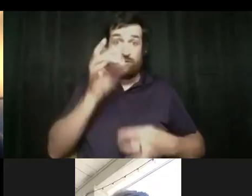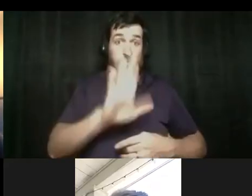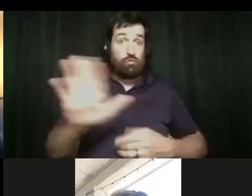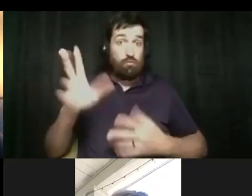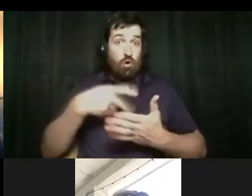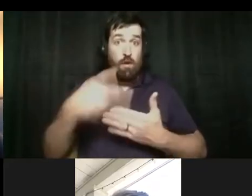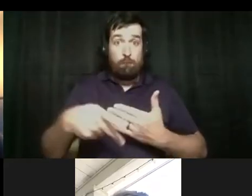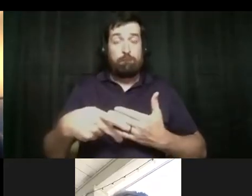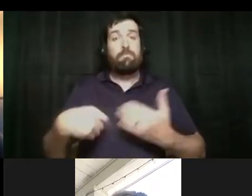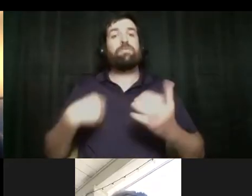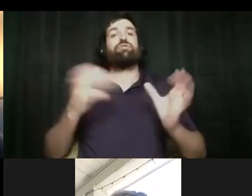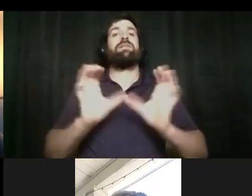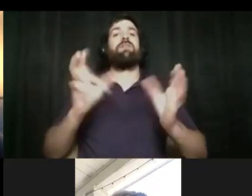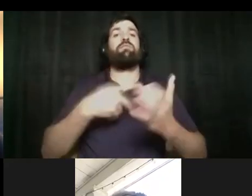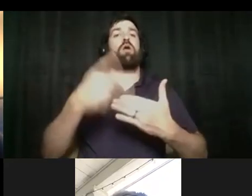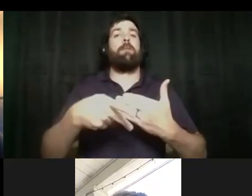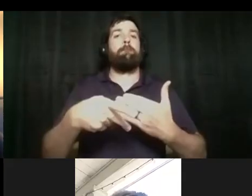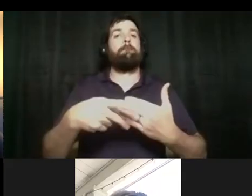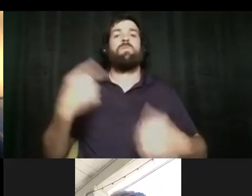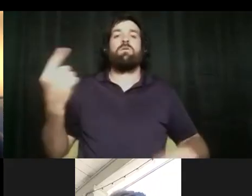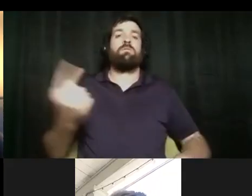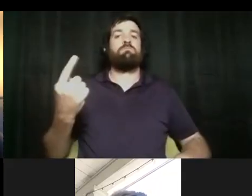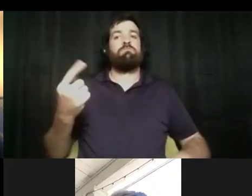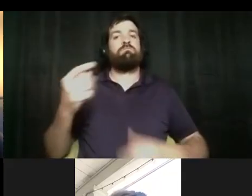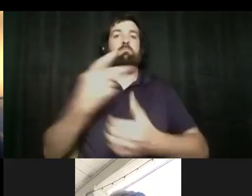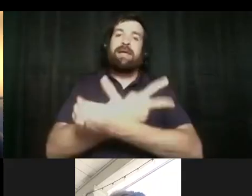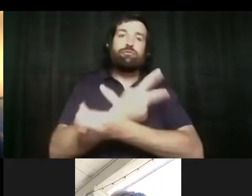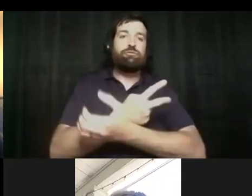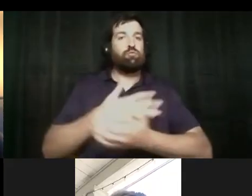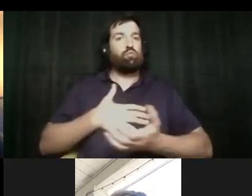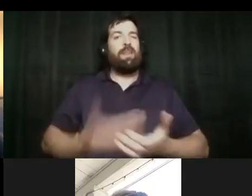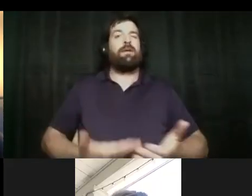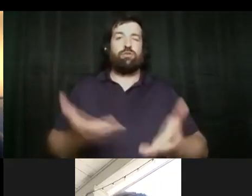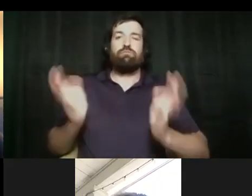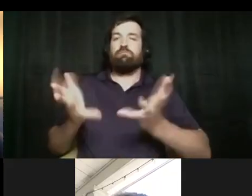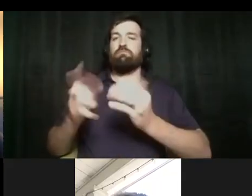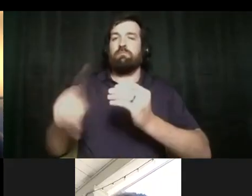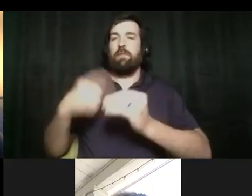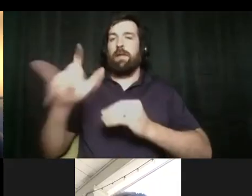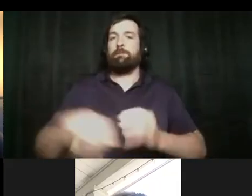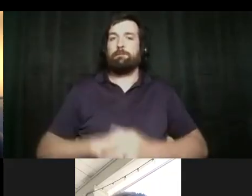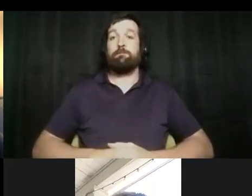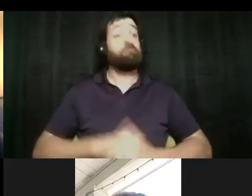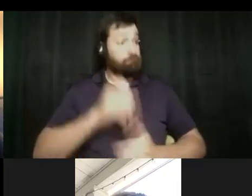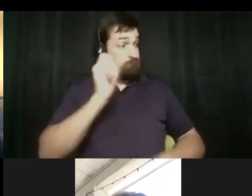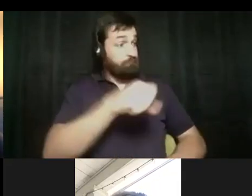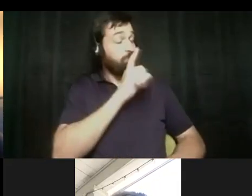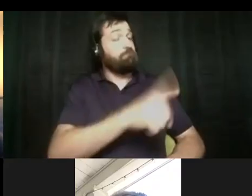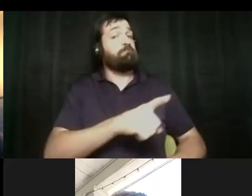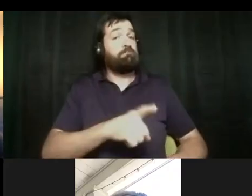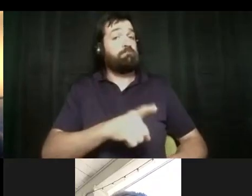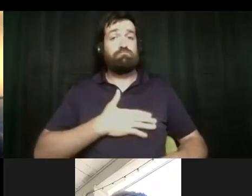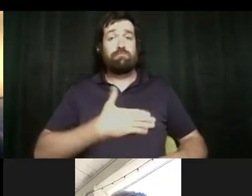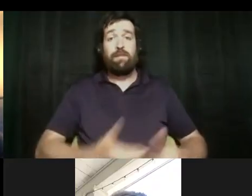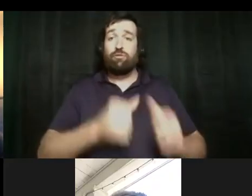your certificate program, you're always, your master's, you're always willing to chat about that. So. Yeah, certainly be happy to